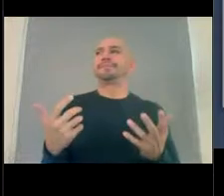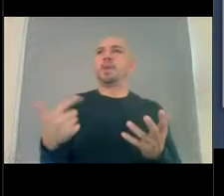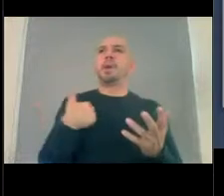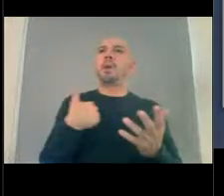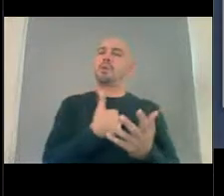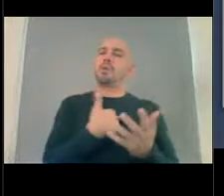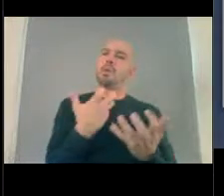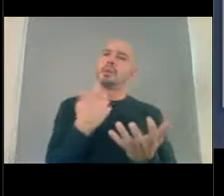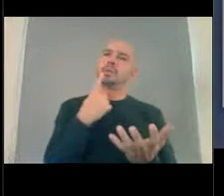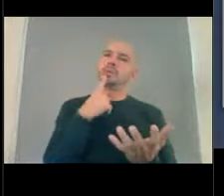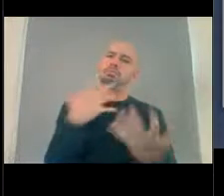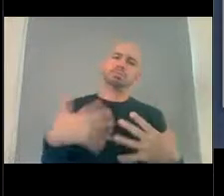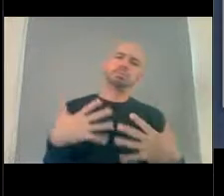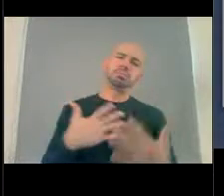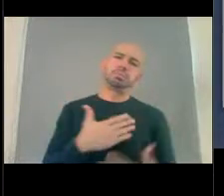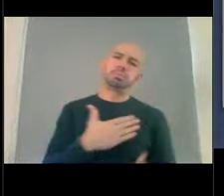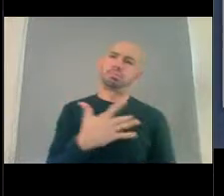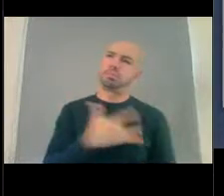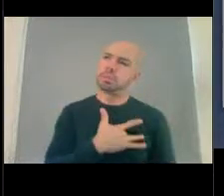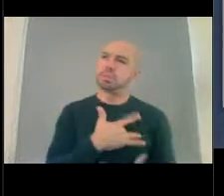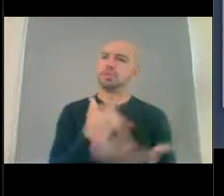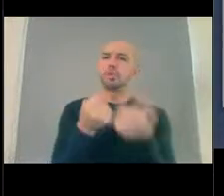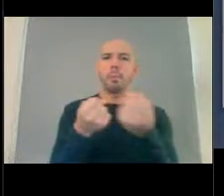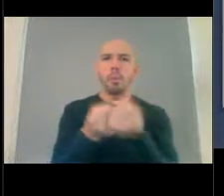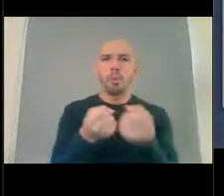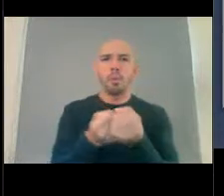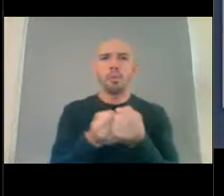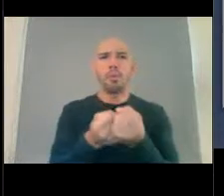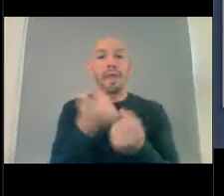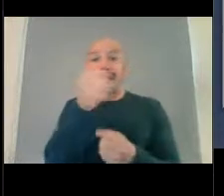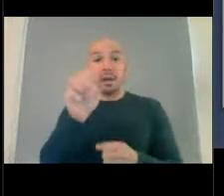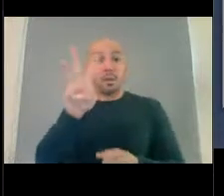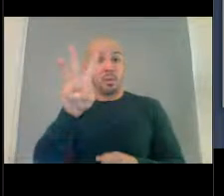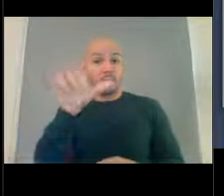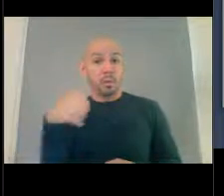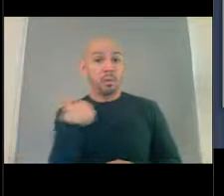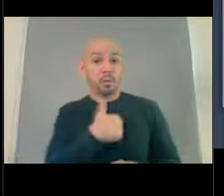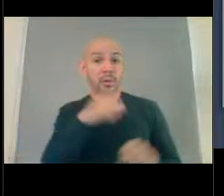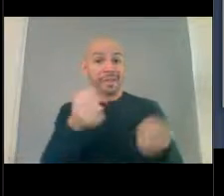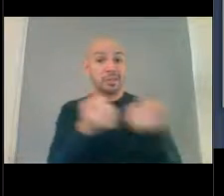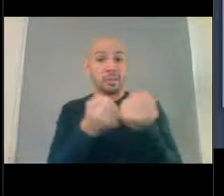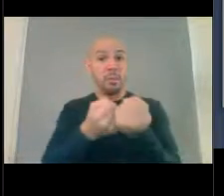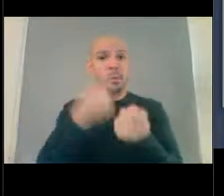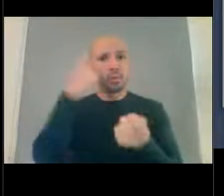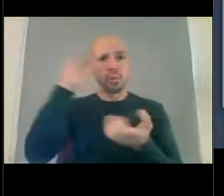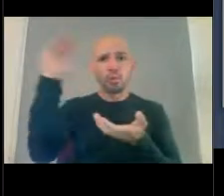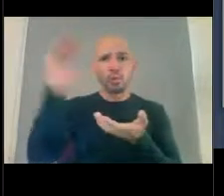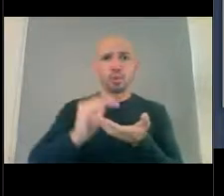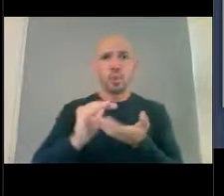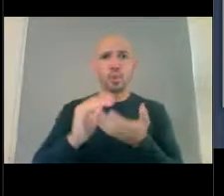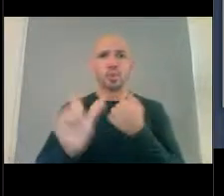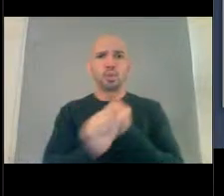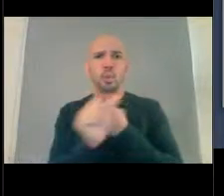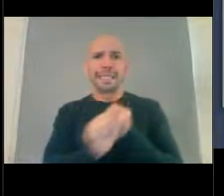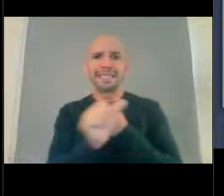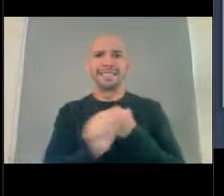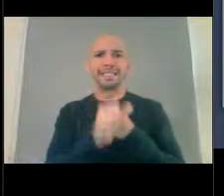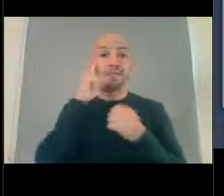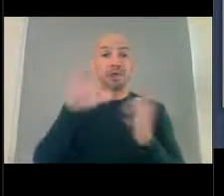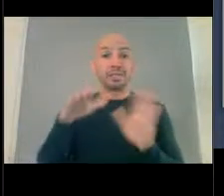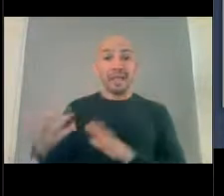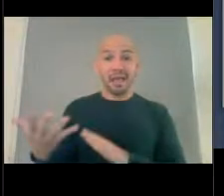for for anything that that the commission can support in terms of reducing the risk of of death to our